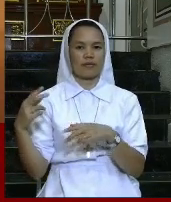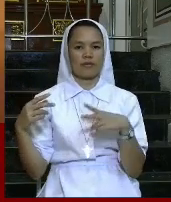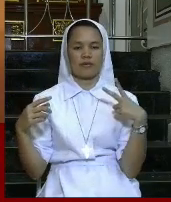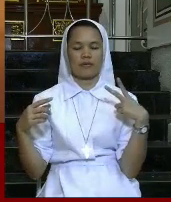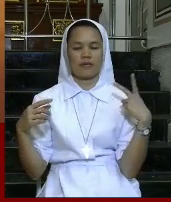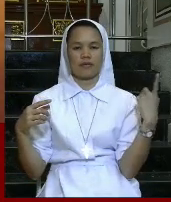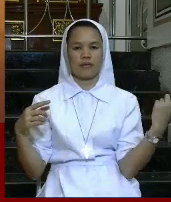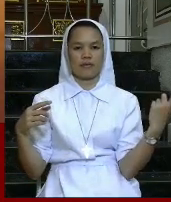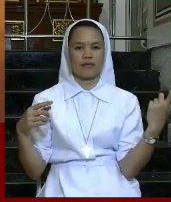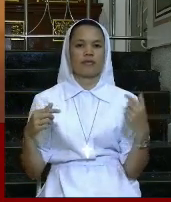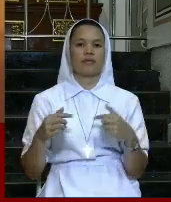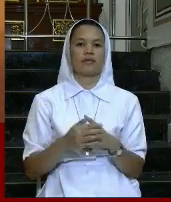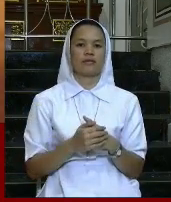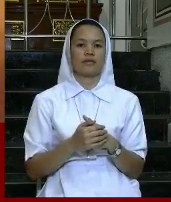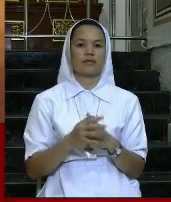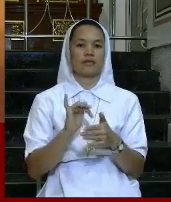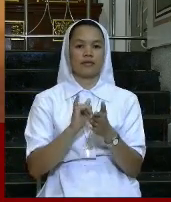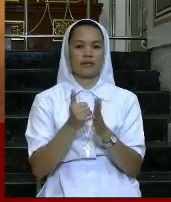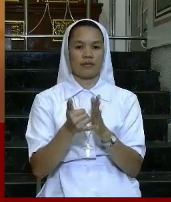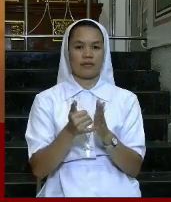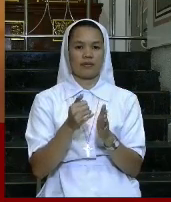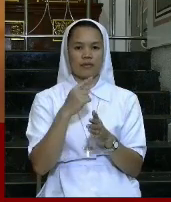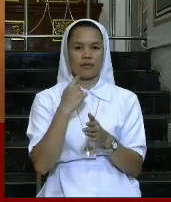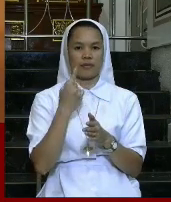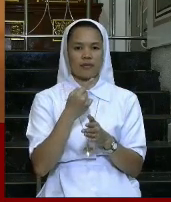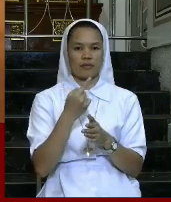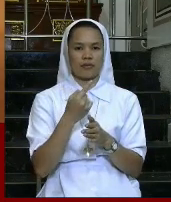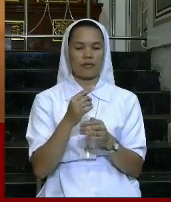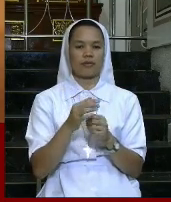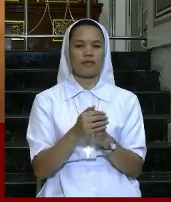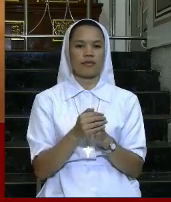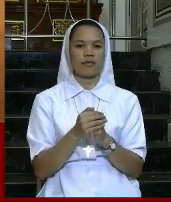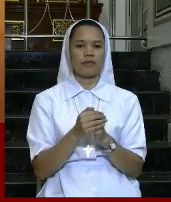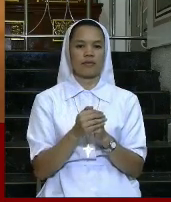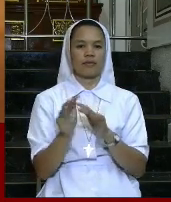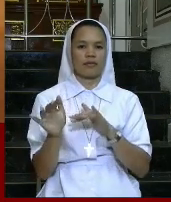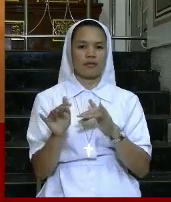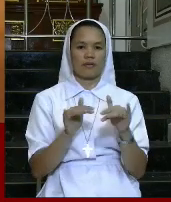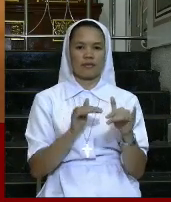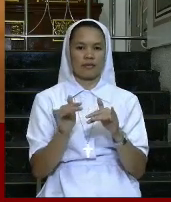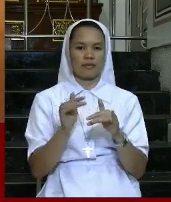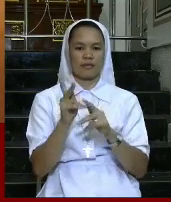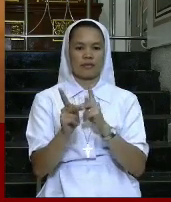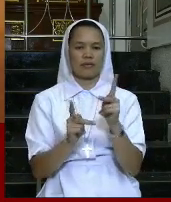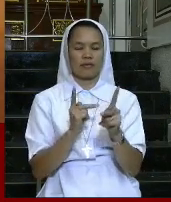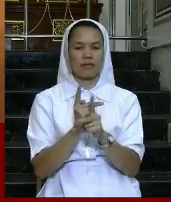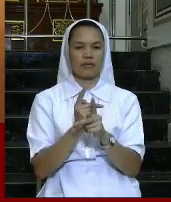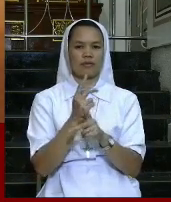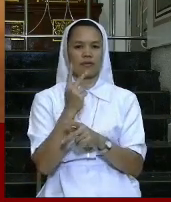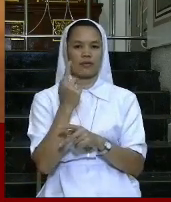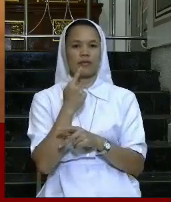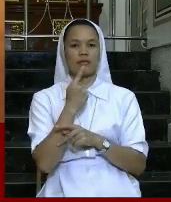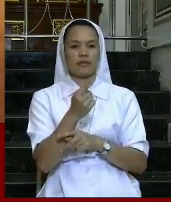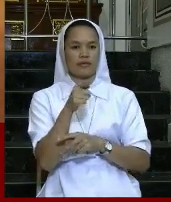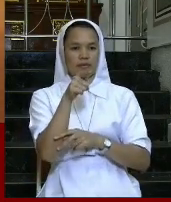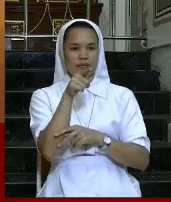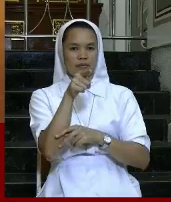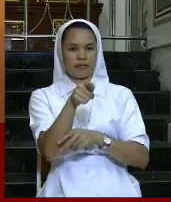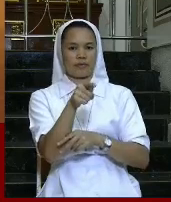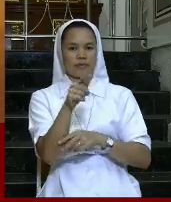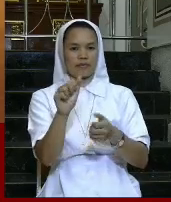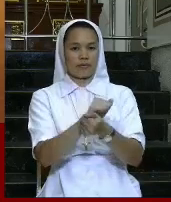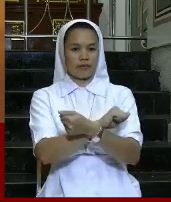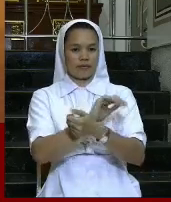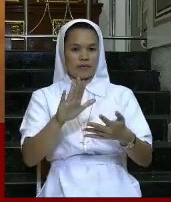his left. Those passing by reviled him, shaking their heads and saying, You who would destroy